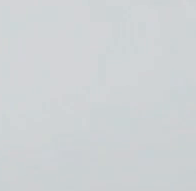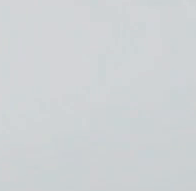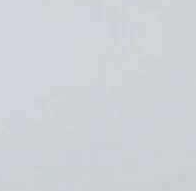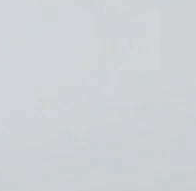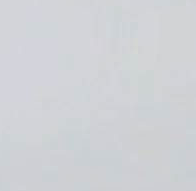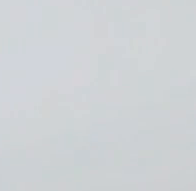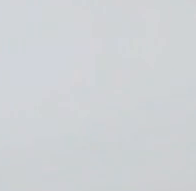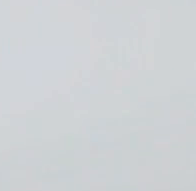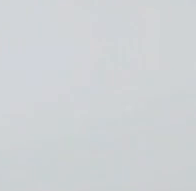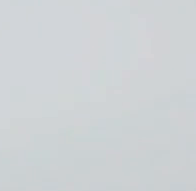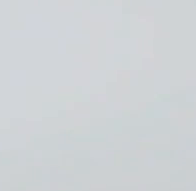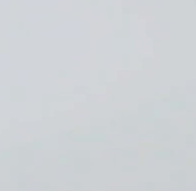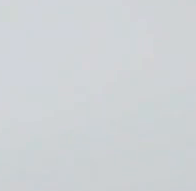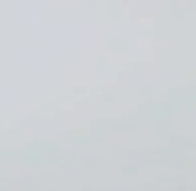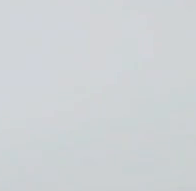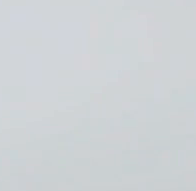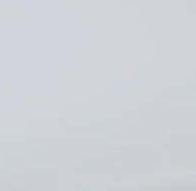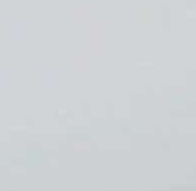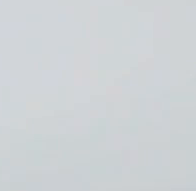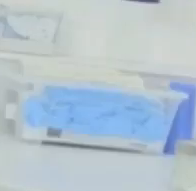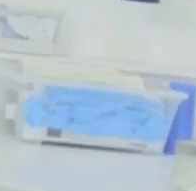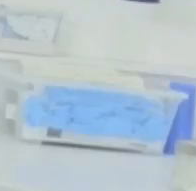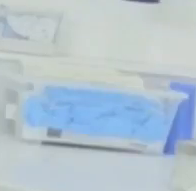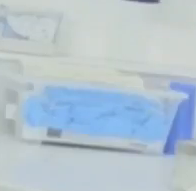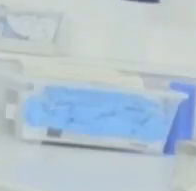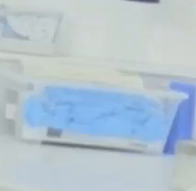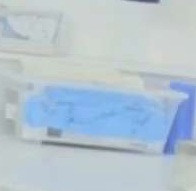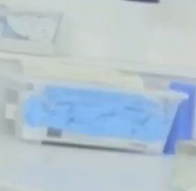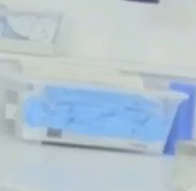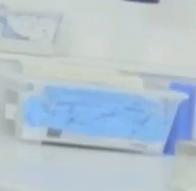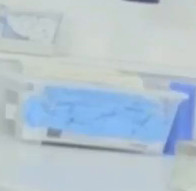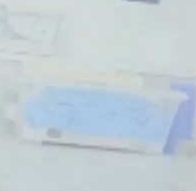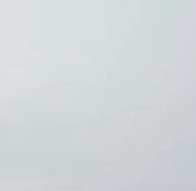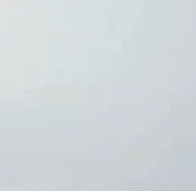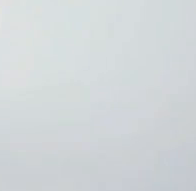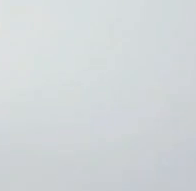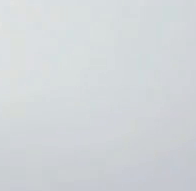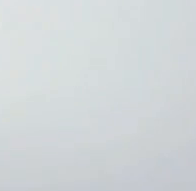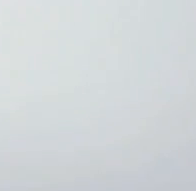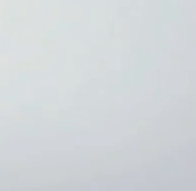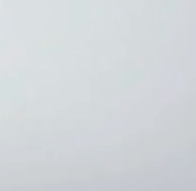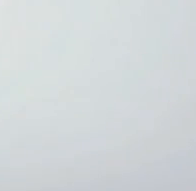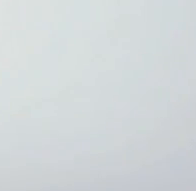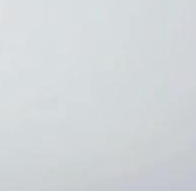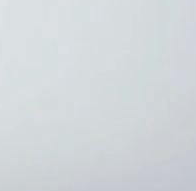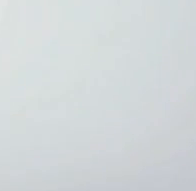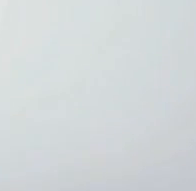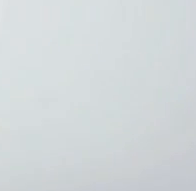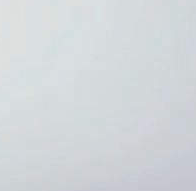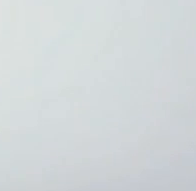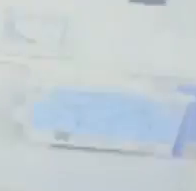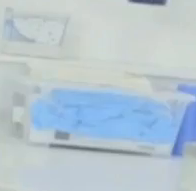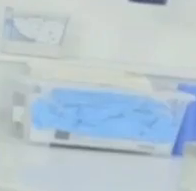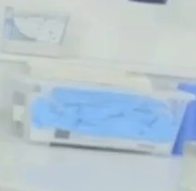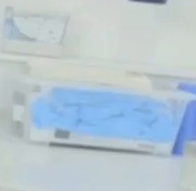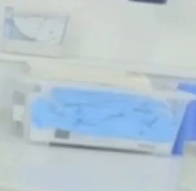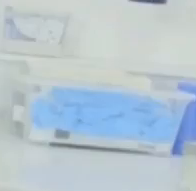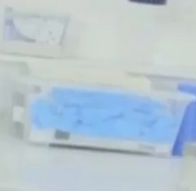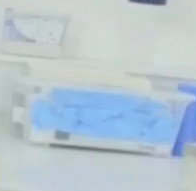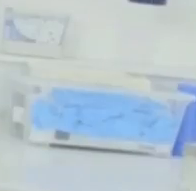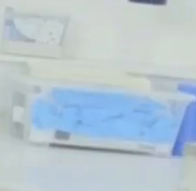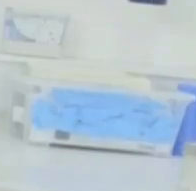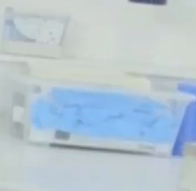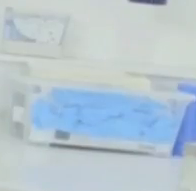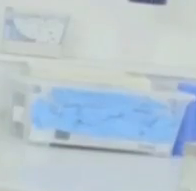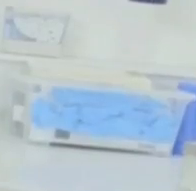Sensitivity is a short, sharp pain that people experience when they have something hot or cold getting to the nerve of the tooth, causing that discomfort. If the sensitivity